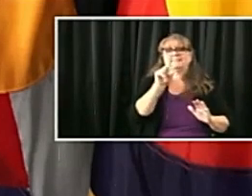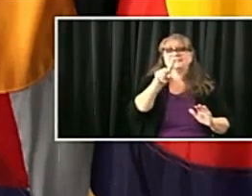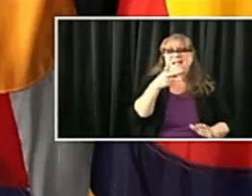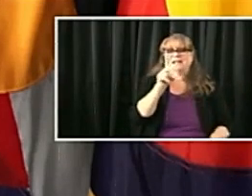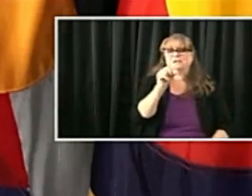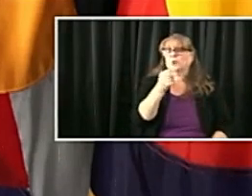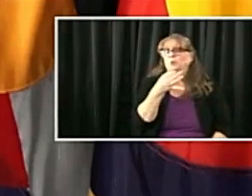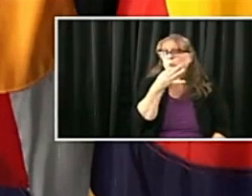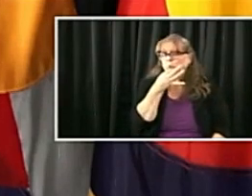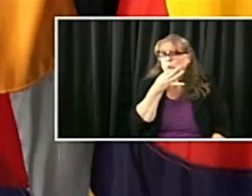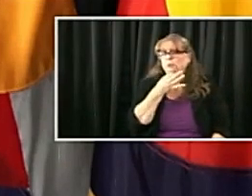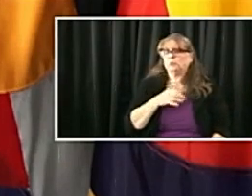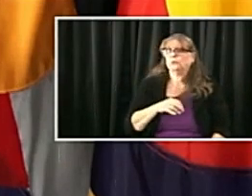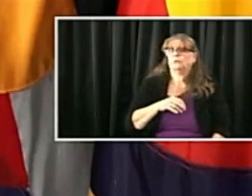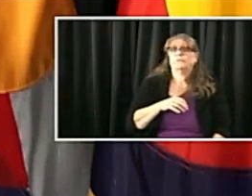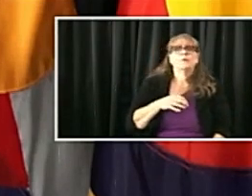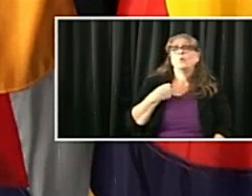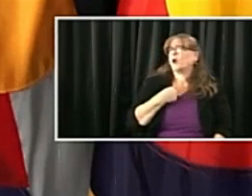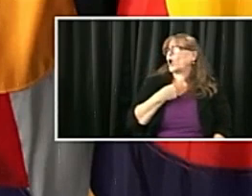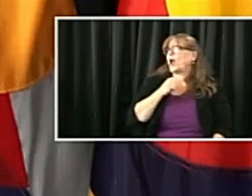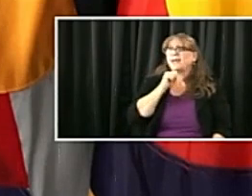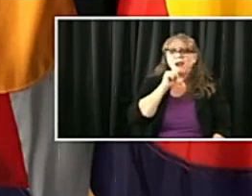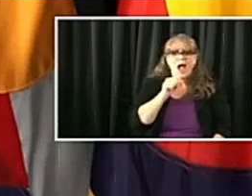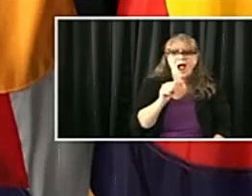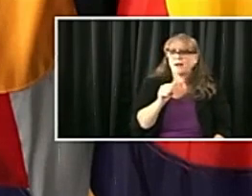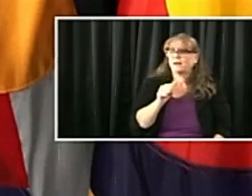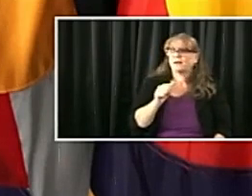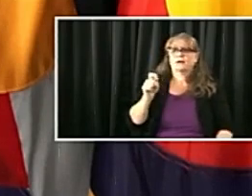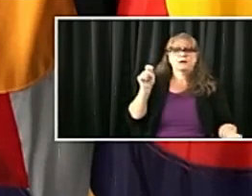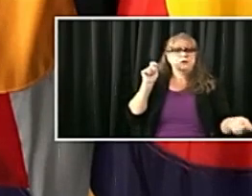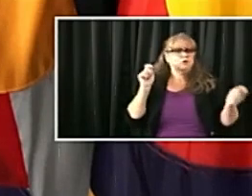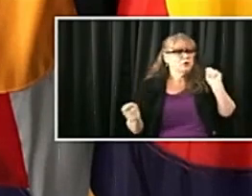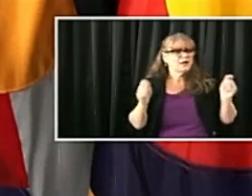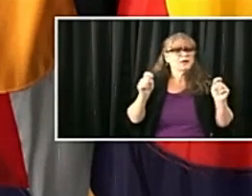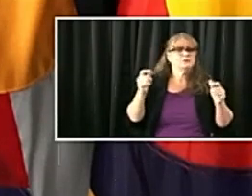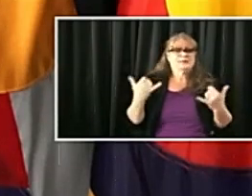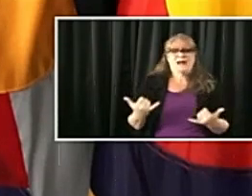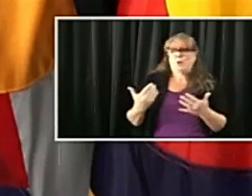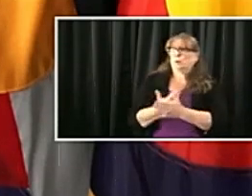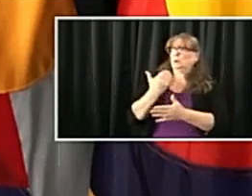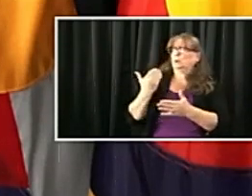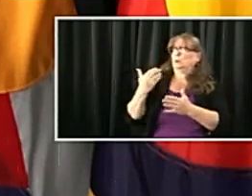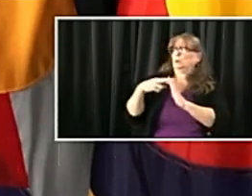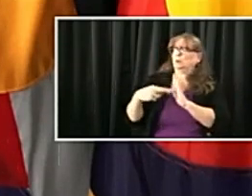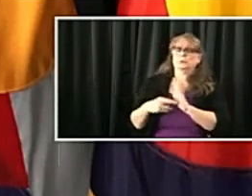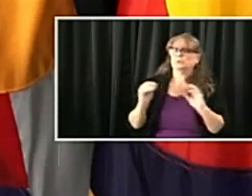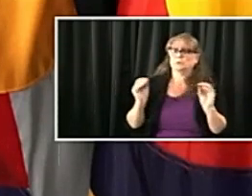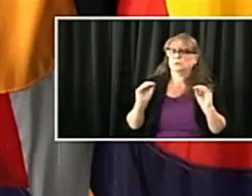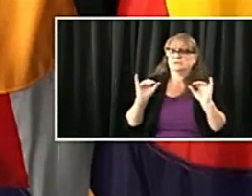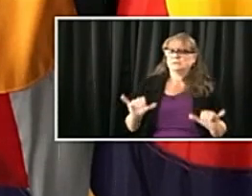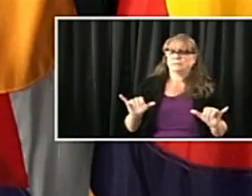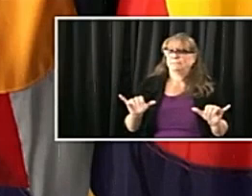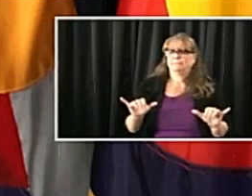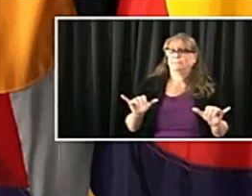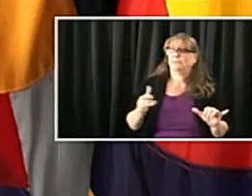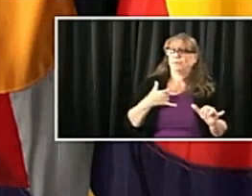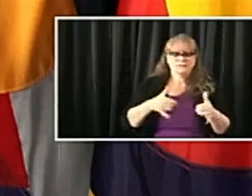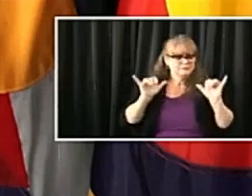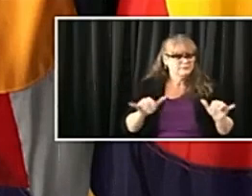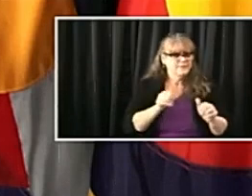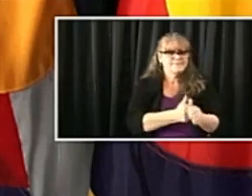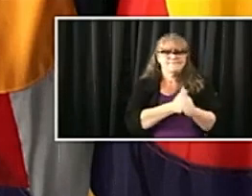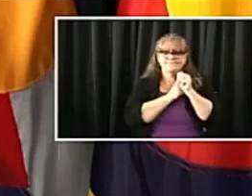there is no change in that we're following guidance on 2 doses. And by moving to real-time